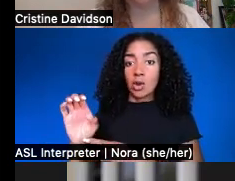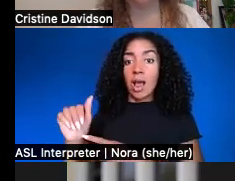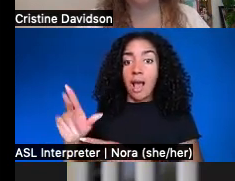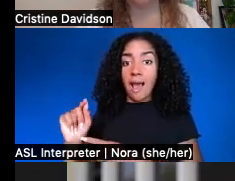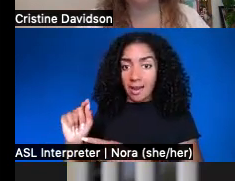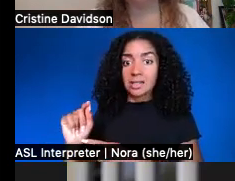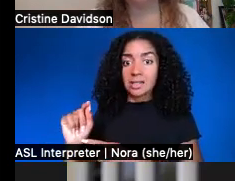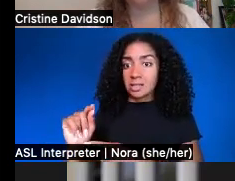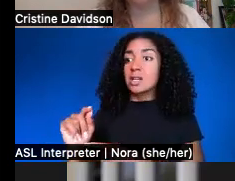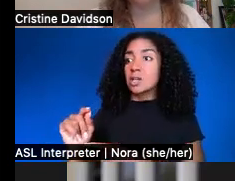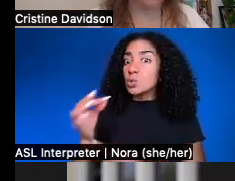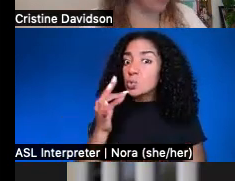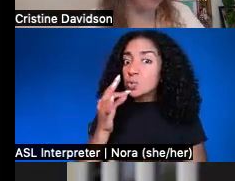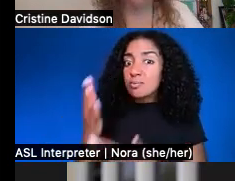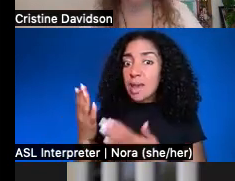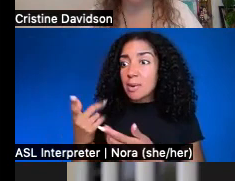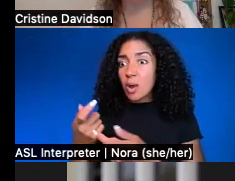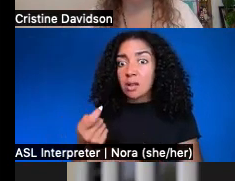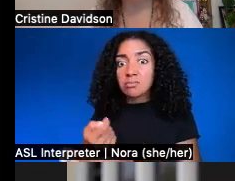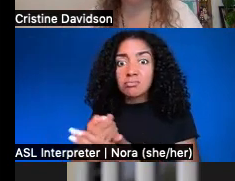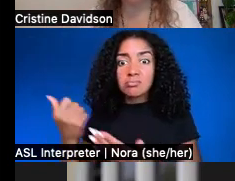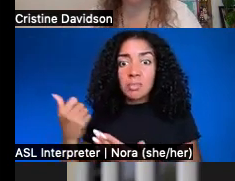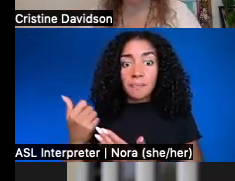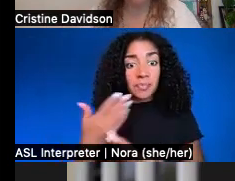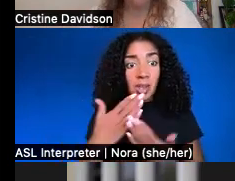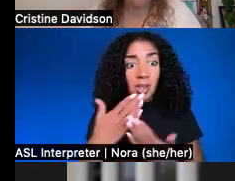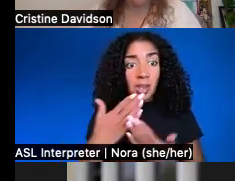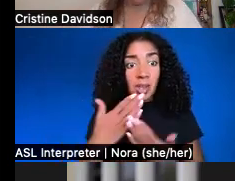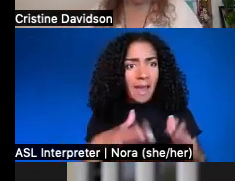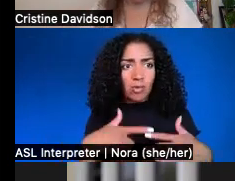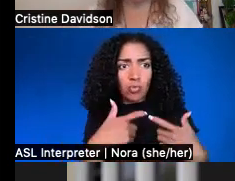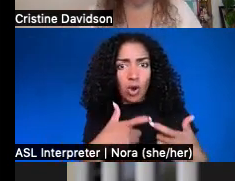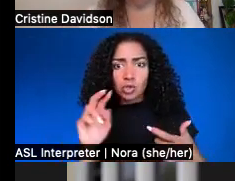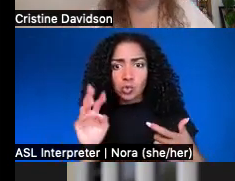chopped. If anybody knows anything about that, feel free to share.